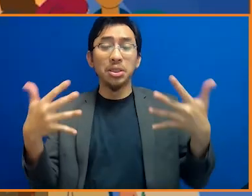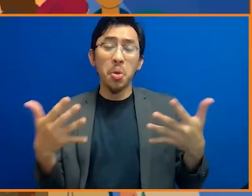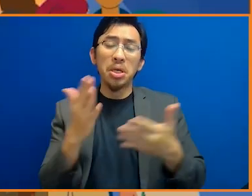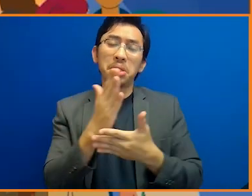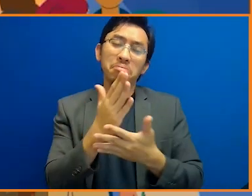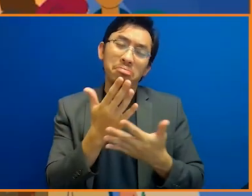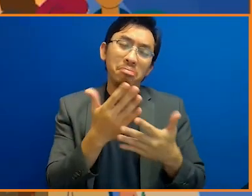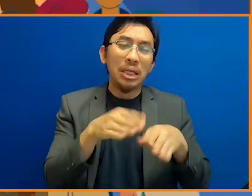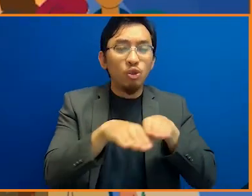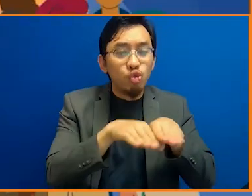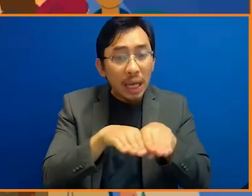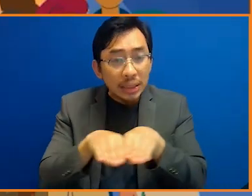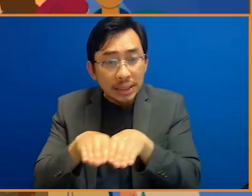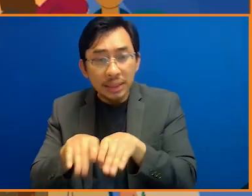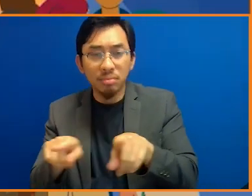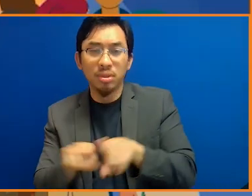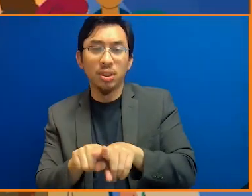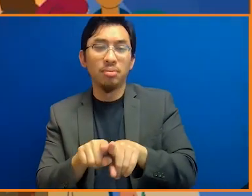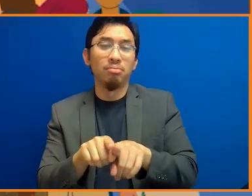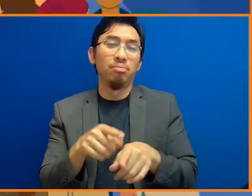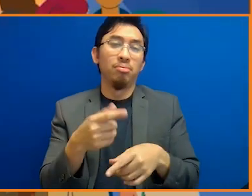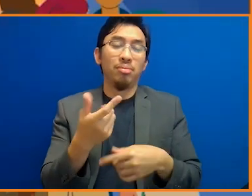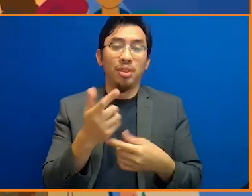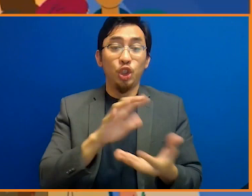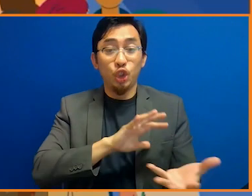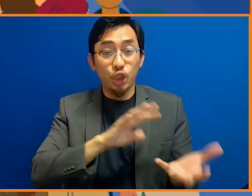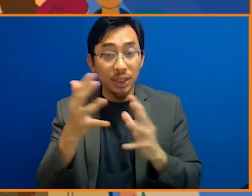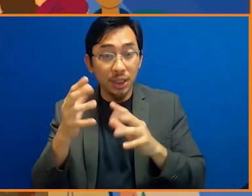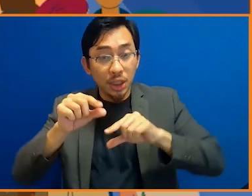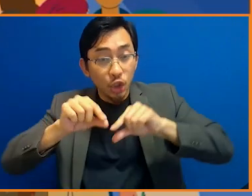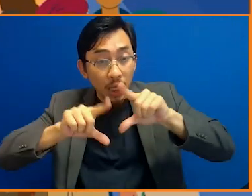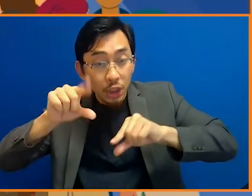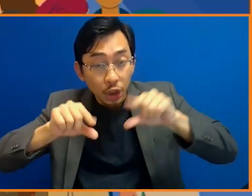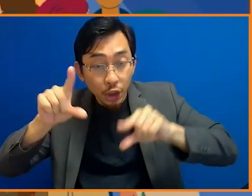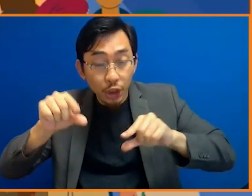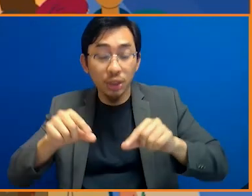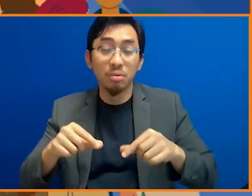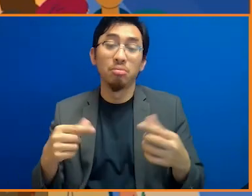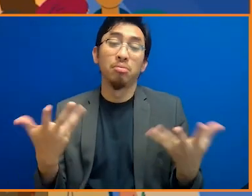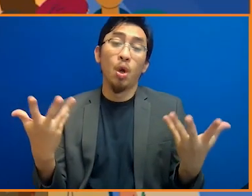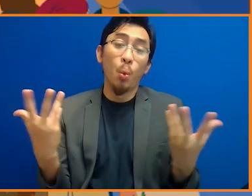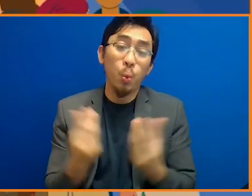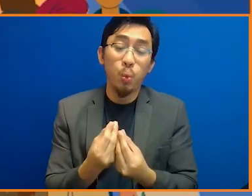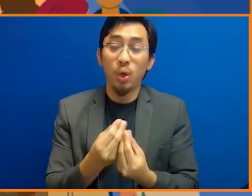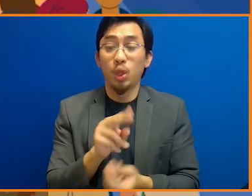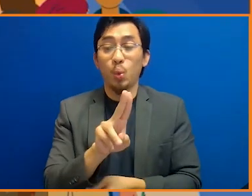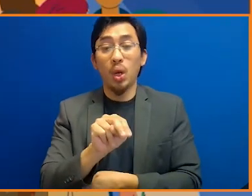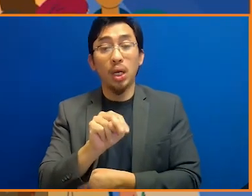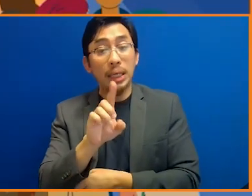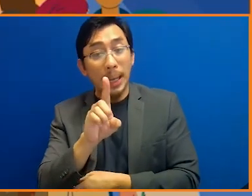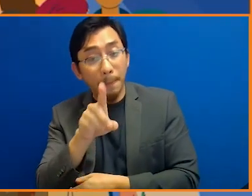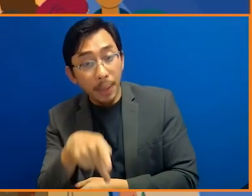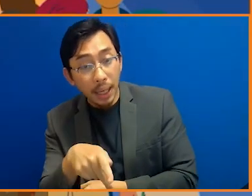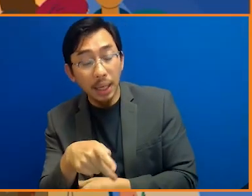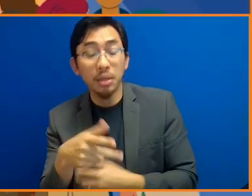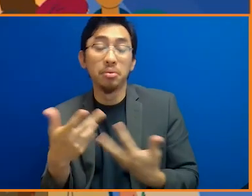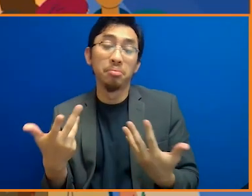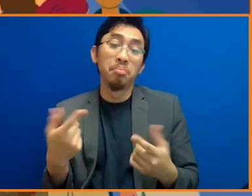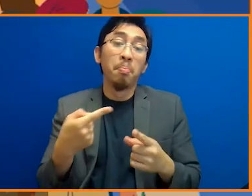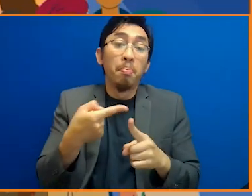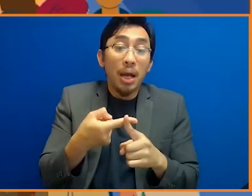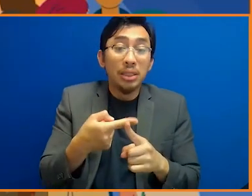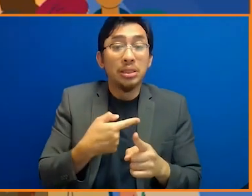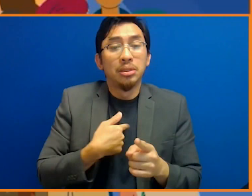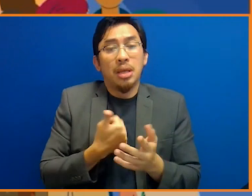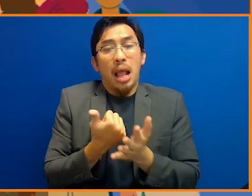museum conference, or some trainings, or like the disaster statistic center. And yeah, together with UNDP,